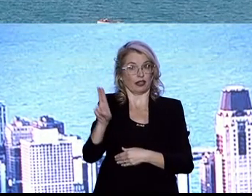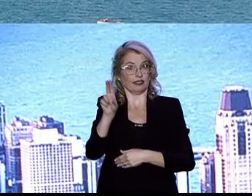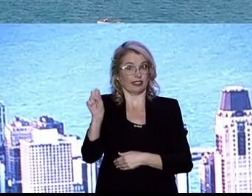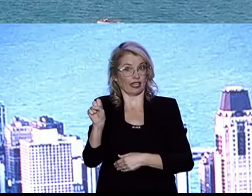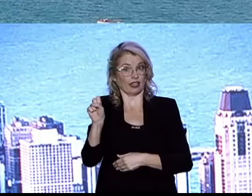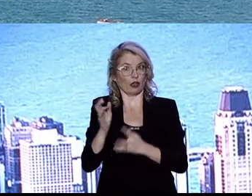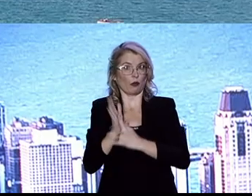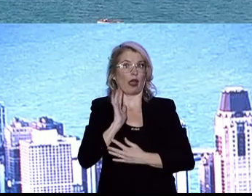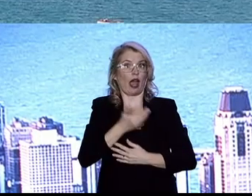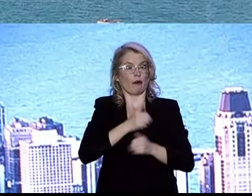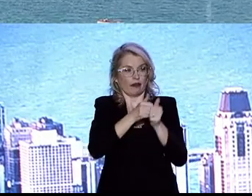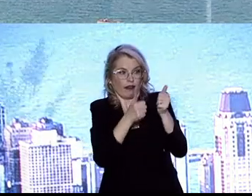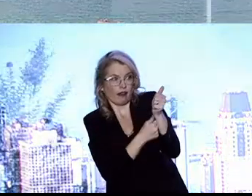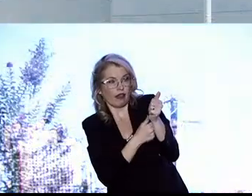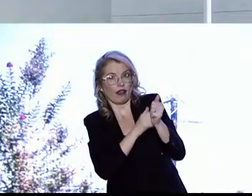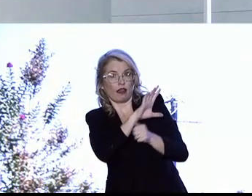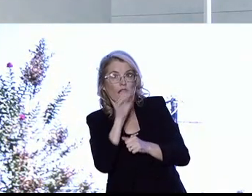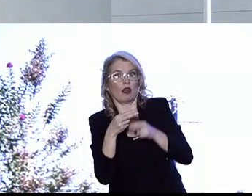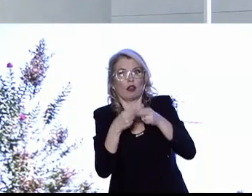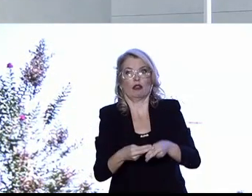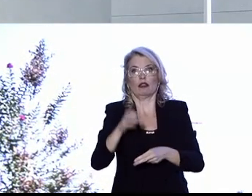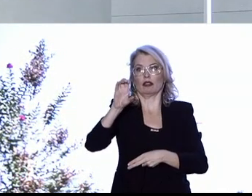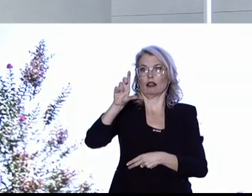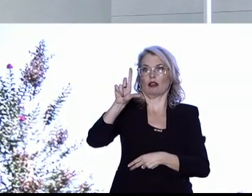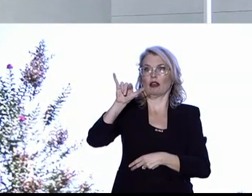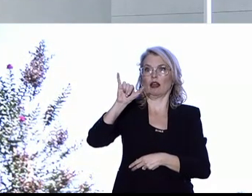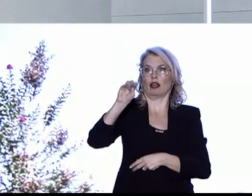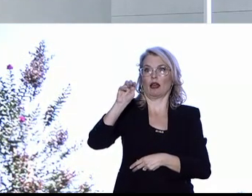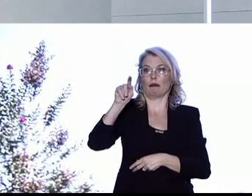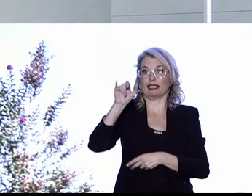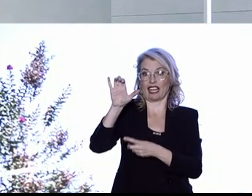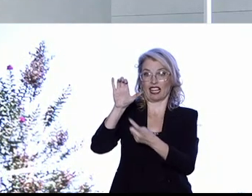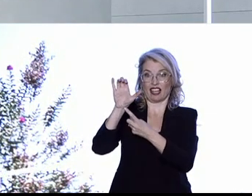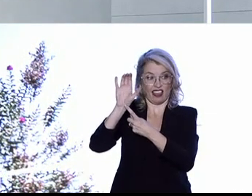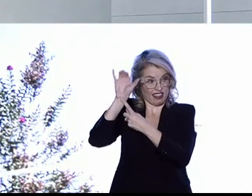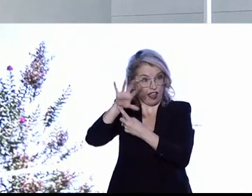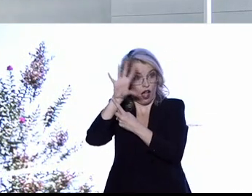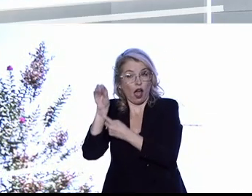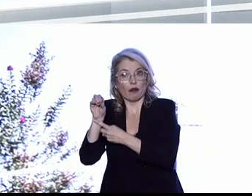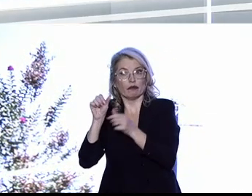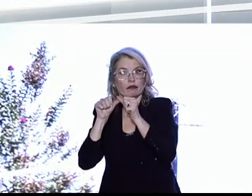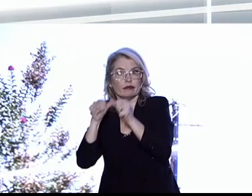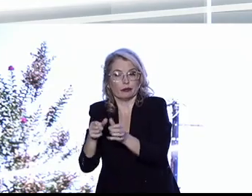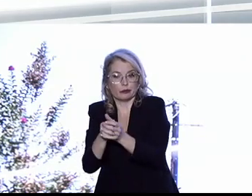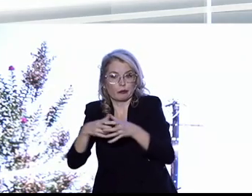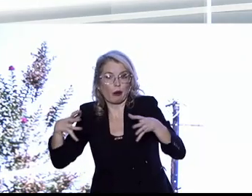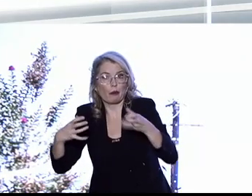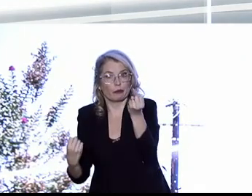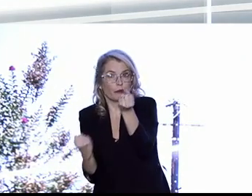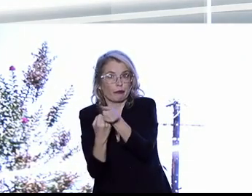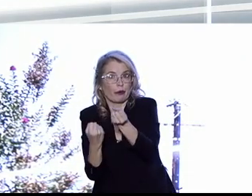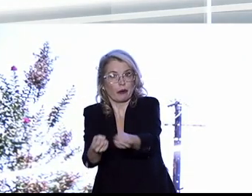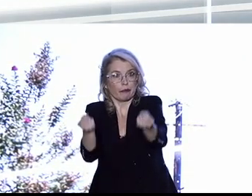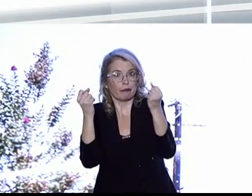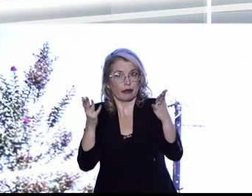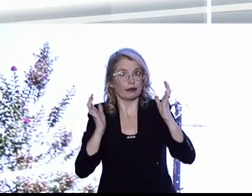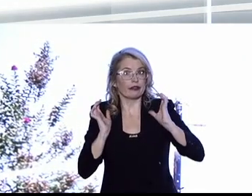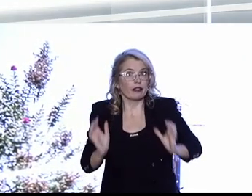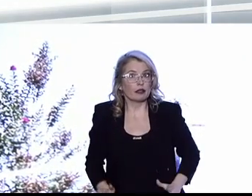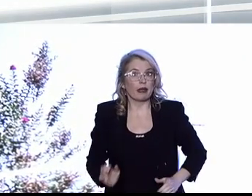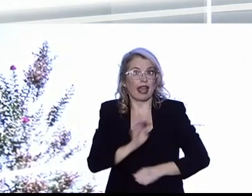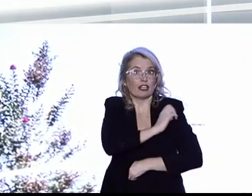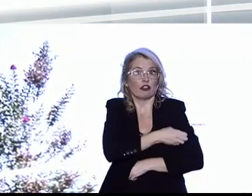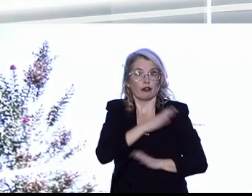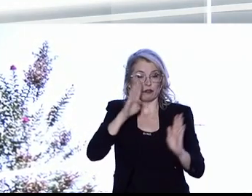States through our subsidiary, Climatech, which continues to grow and support a variety of customers